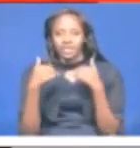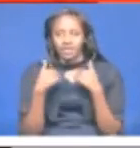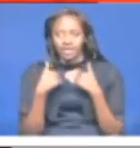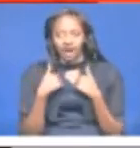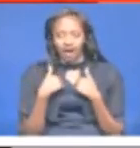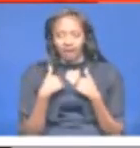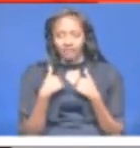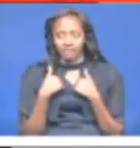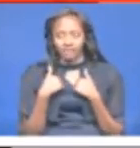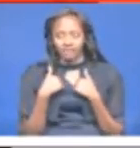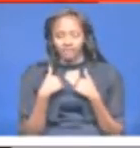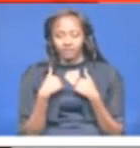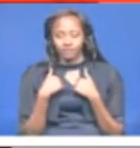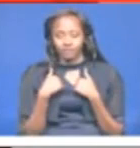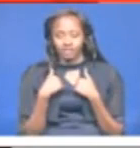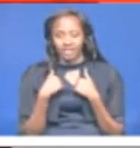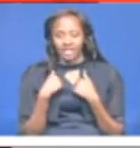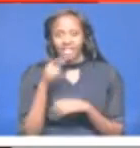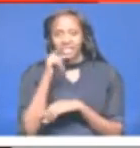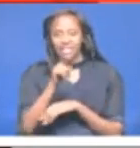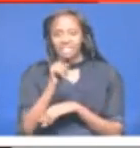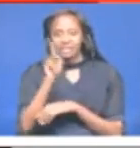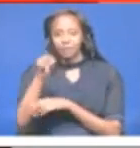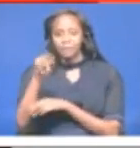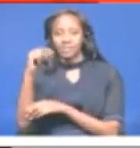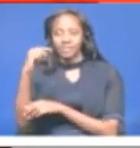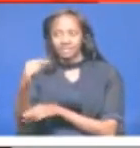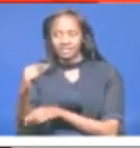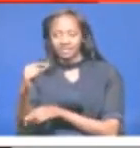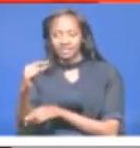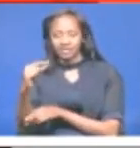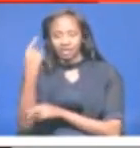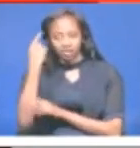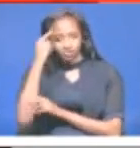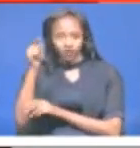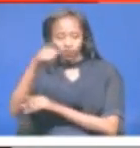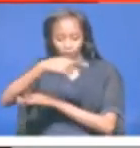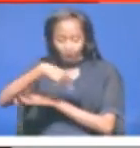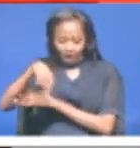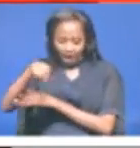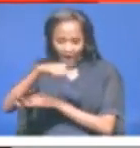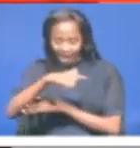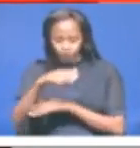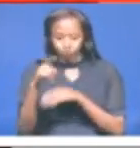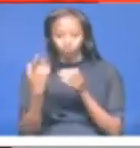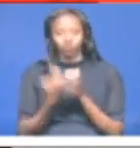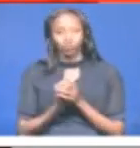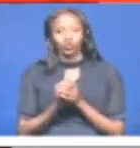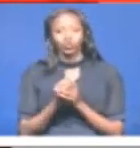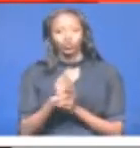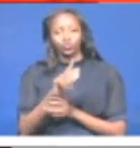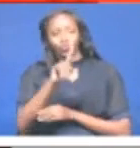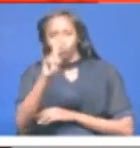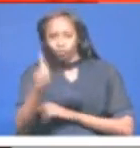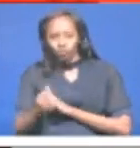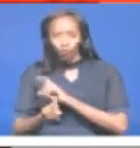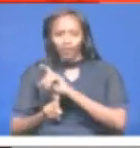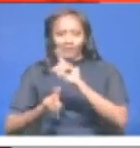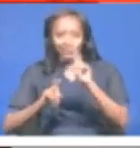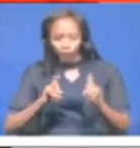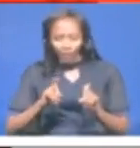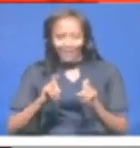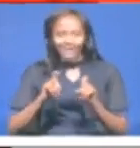This PG is for us to interrogate our party manifesto,